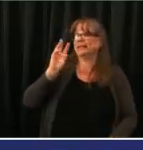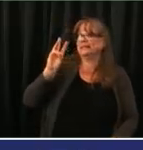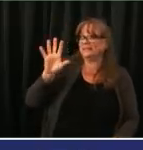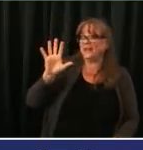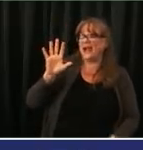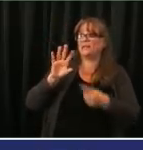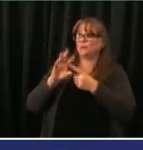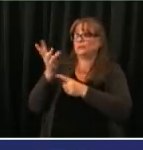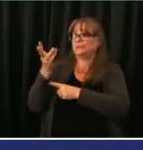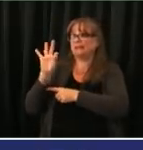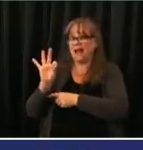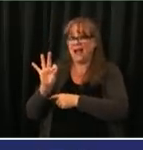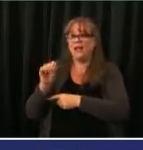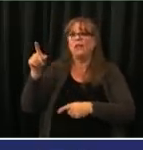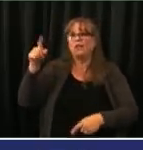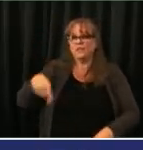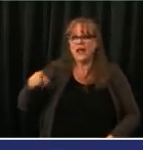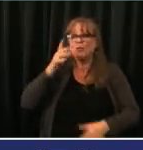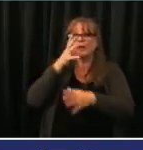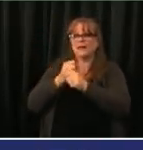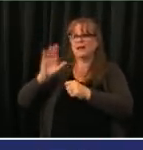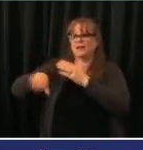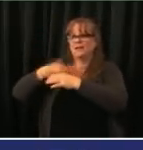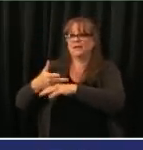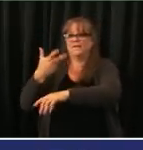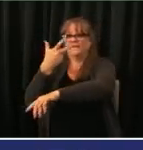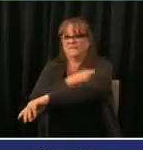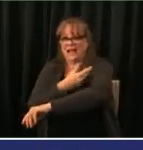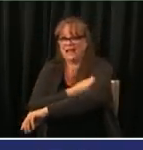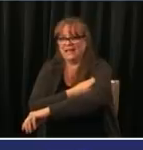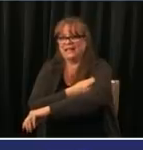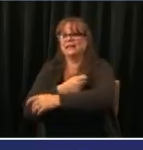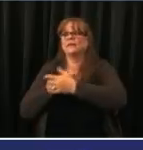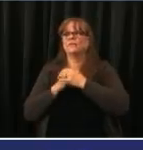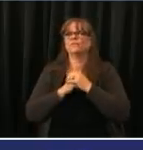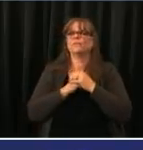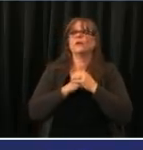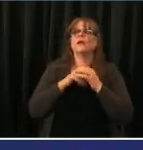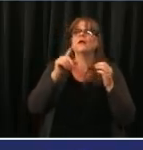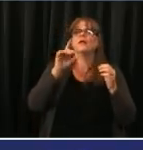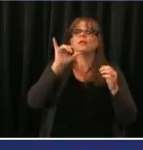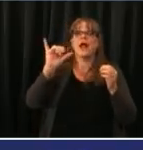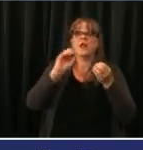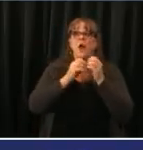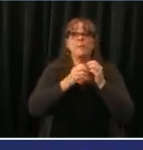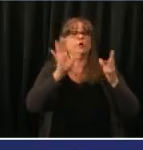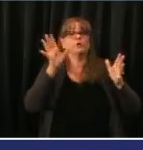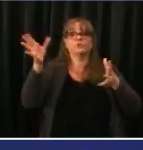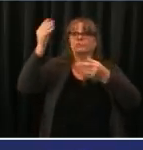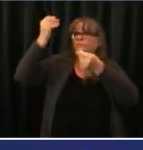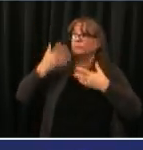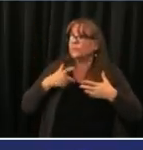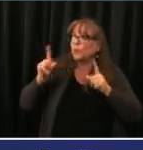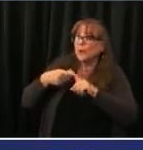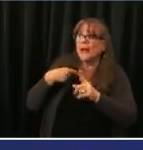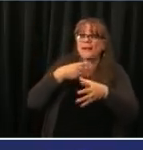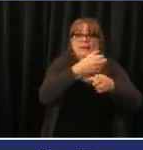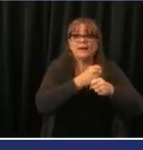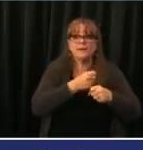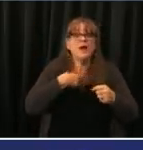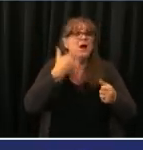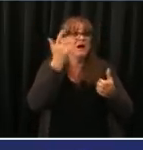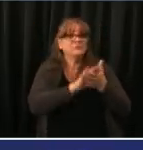and eligible to start receiving the vaccine. And based on the numbers that we have available to us today, we believe we will hit that goal by March